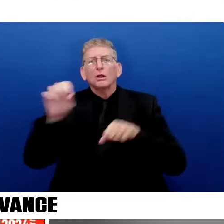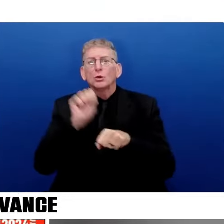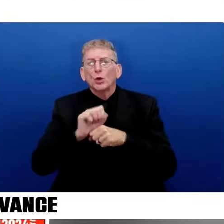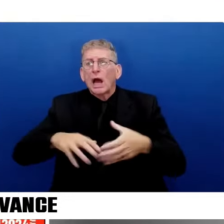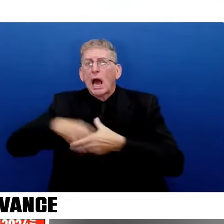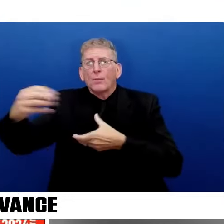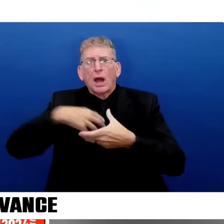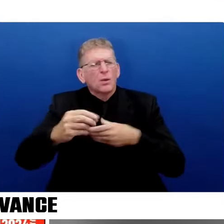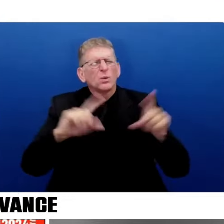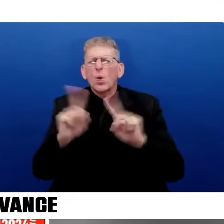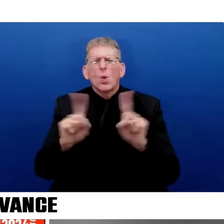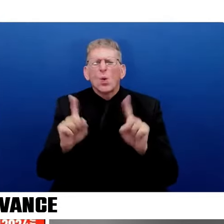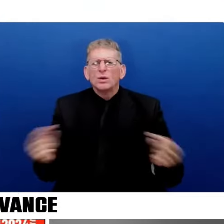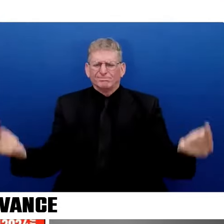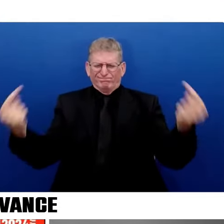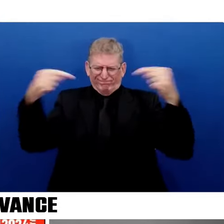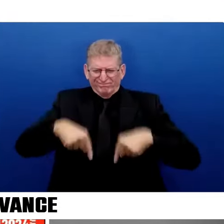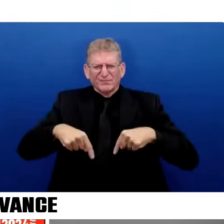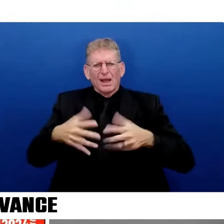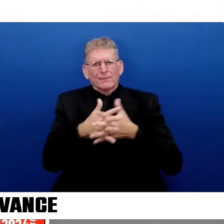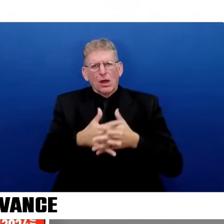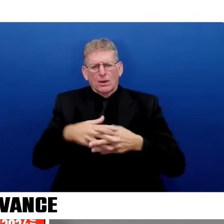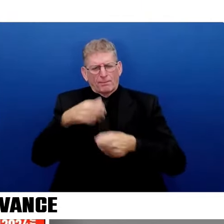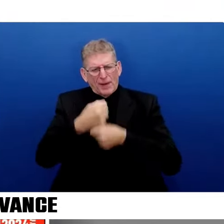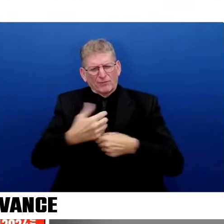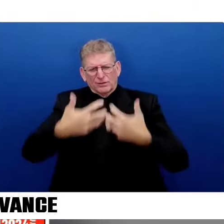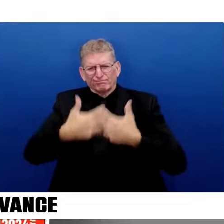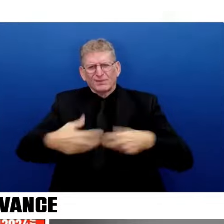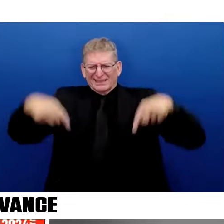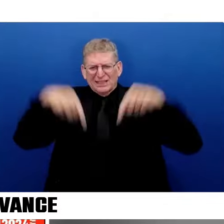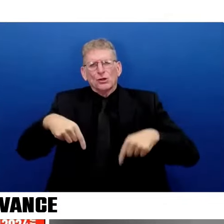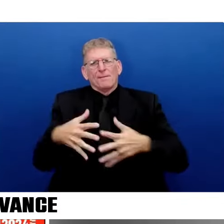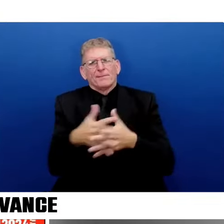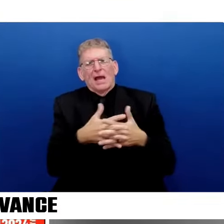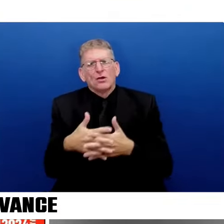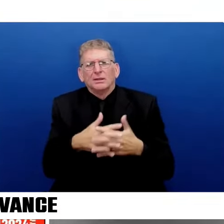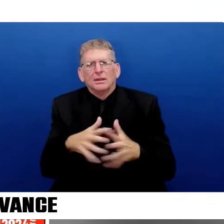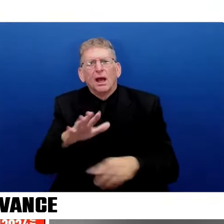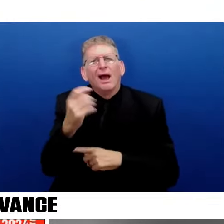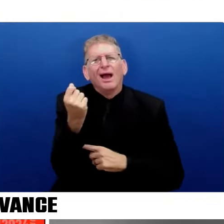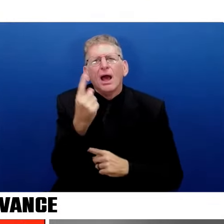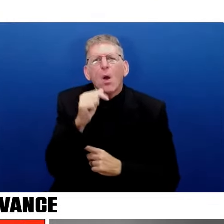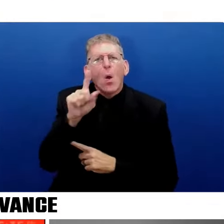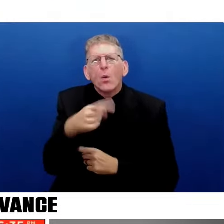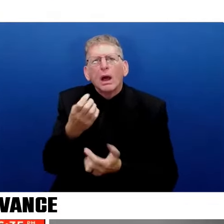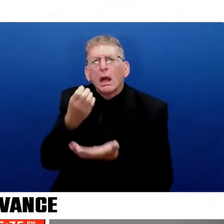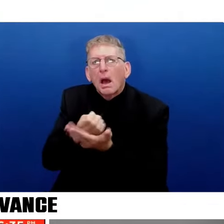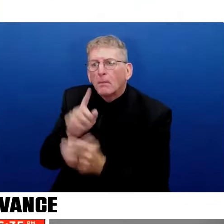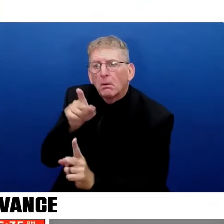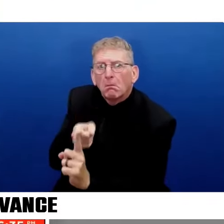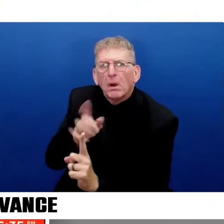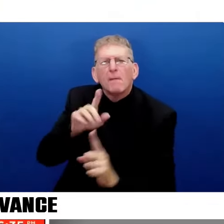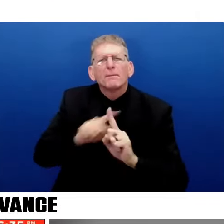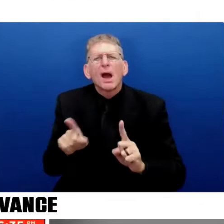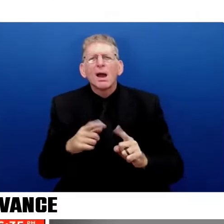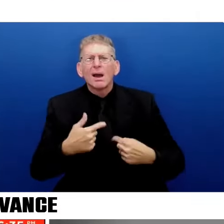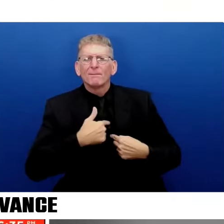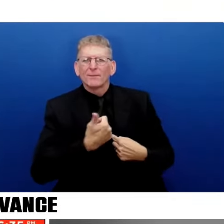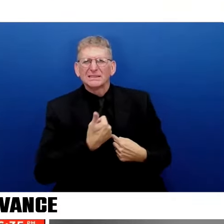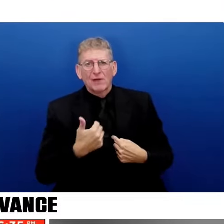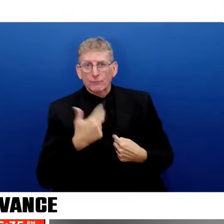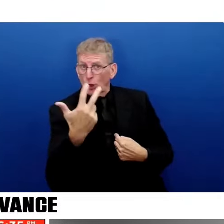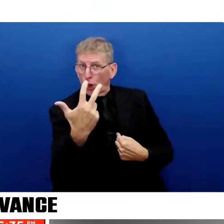energy. We're going to make more of our own stuff. And this isn't just an economic issue. I mean, I've got 3 beautiful little kids at home, 7, 4, and 2, and I love them very much, and